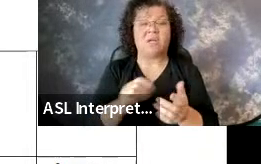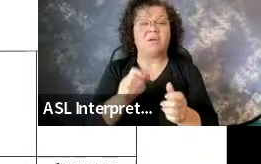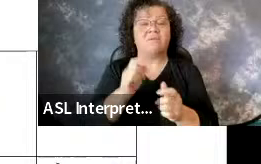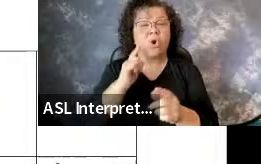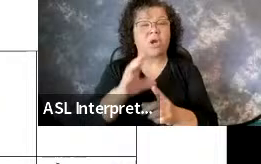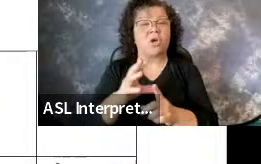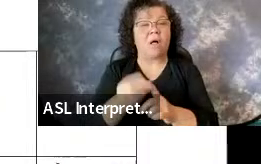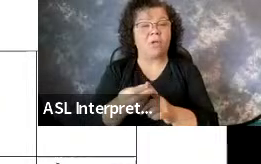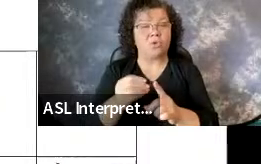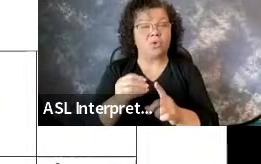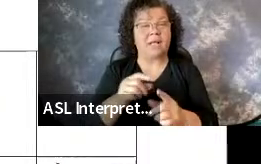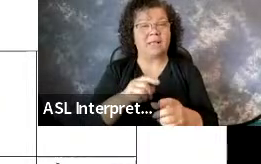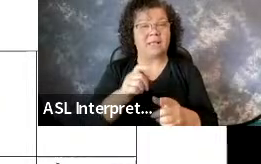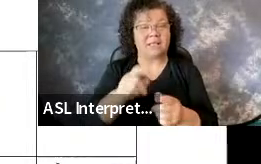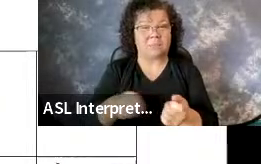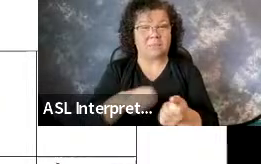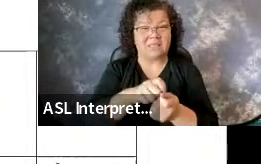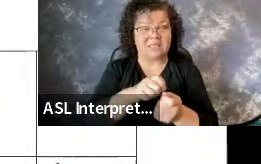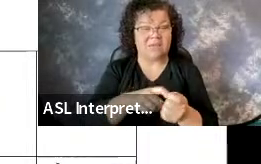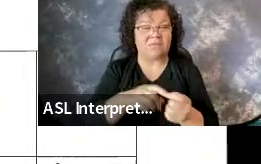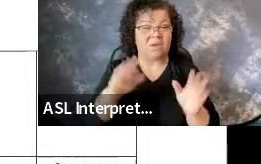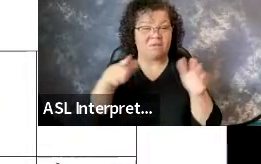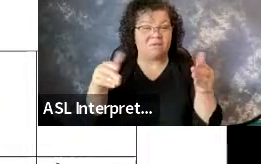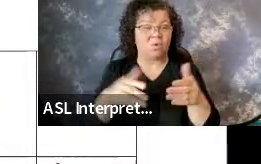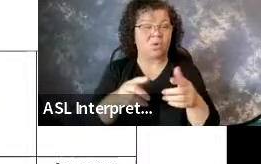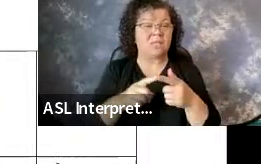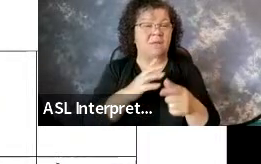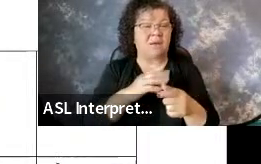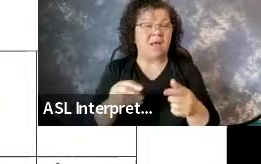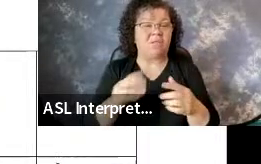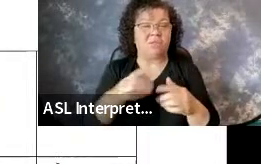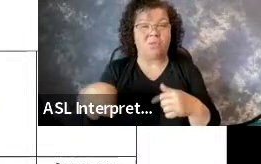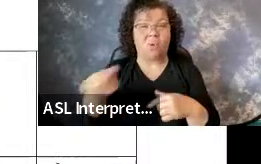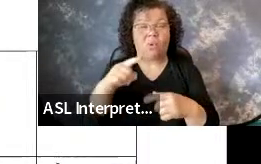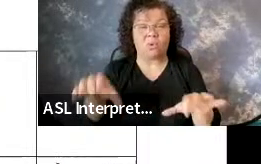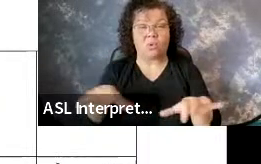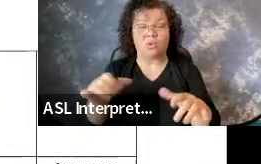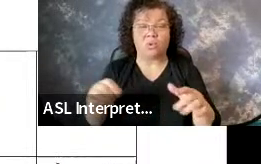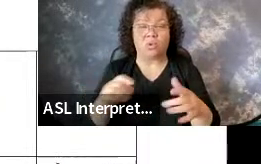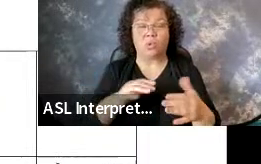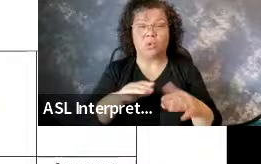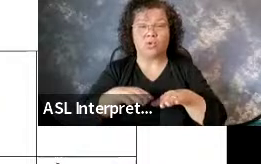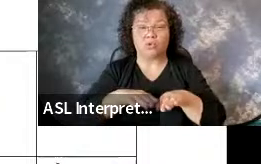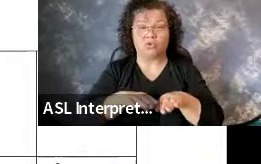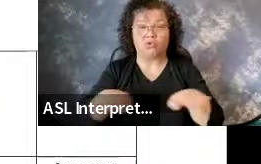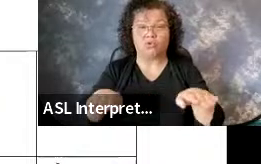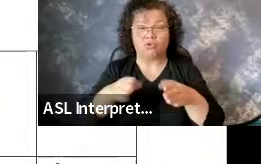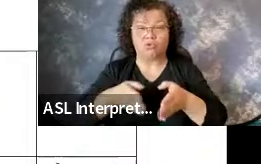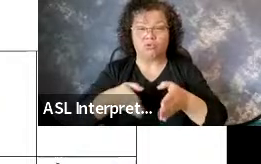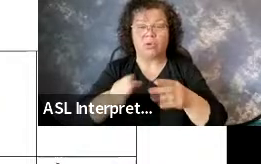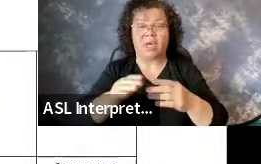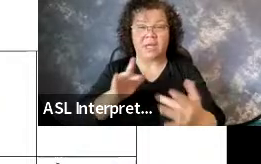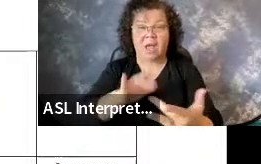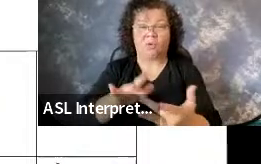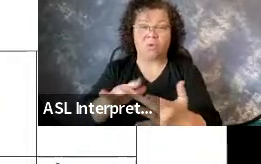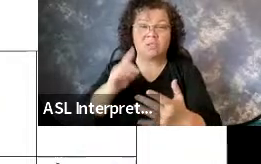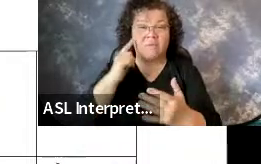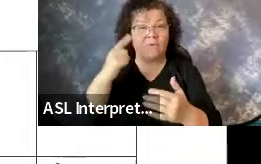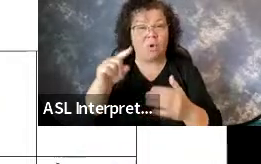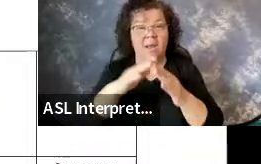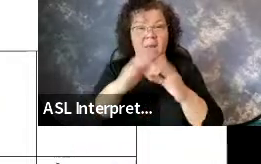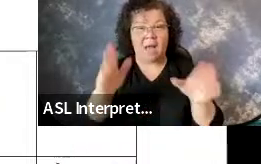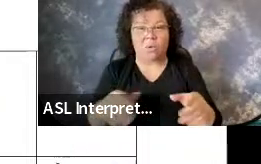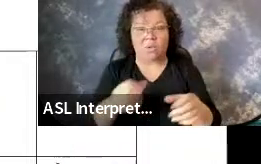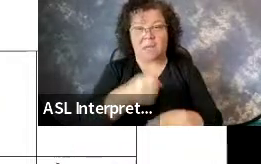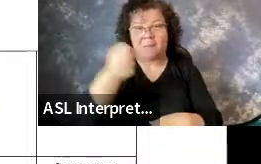specific services, focus on equity priority communities, and those who conduct street outreach and engagement for housing placement. And the